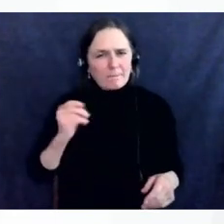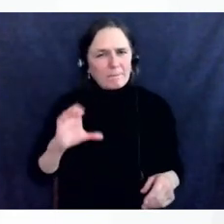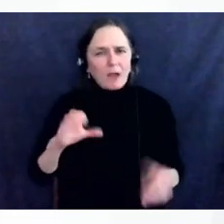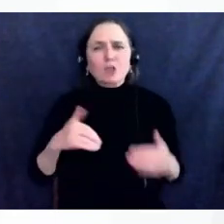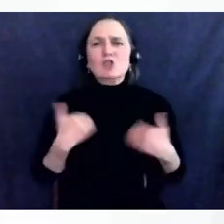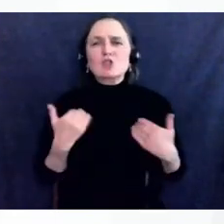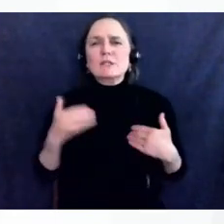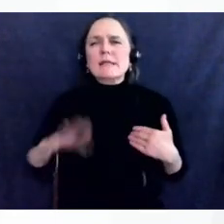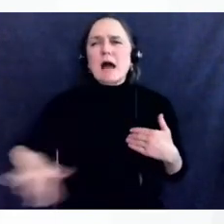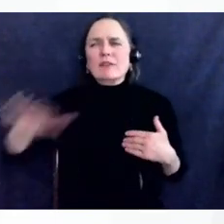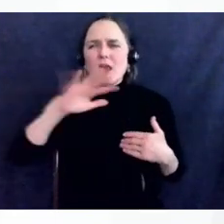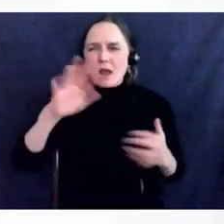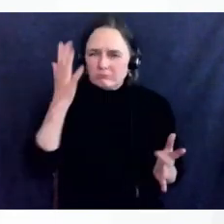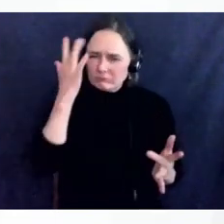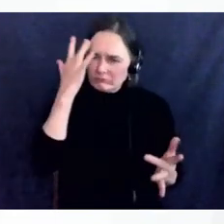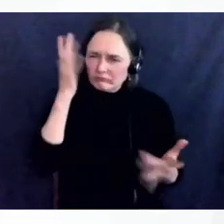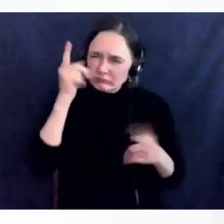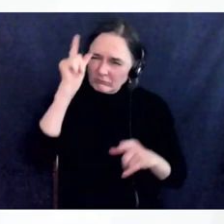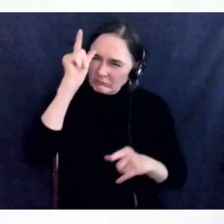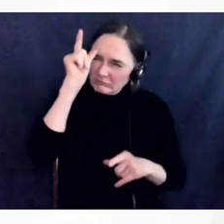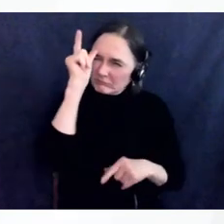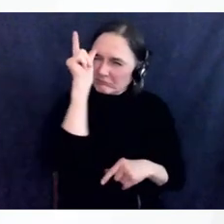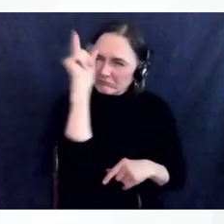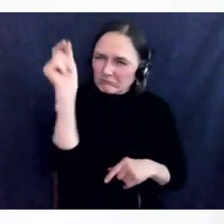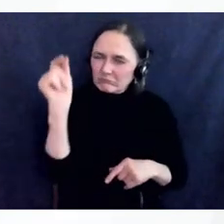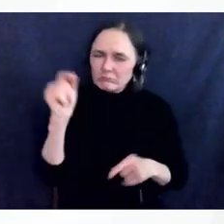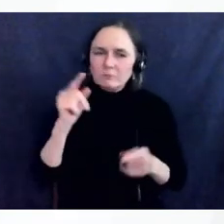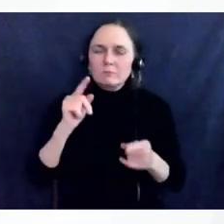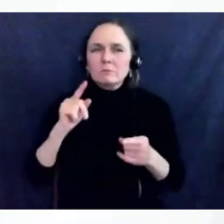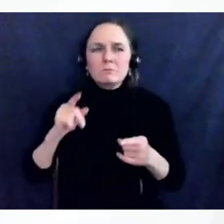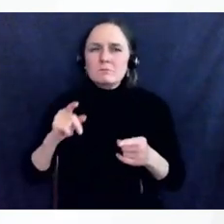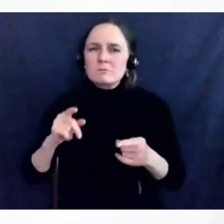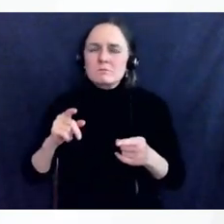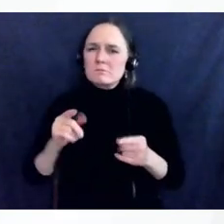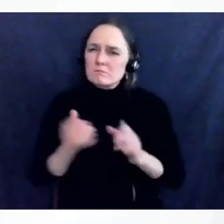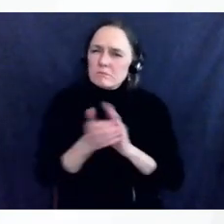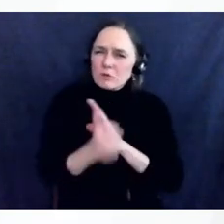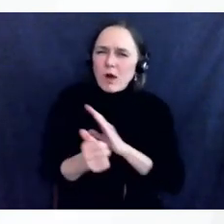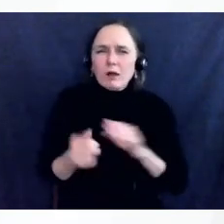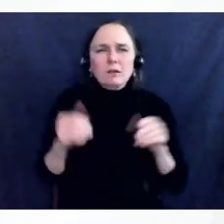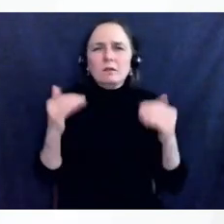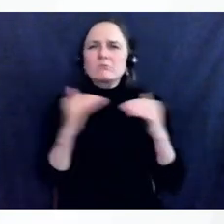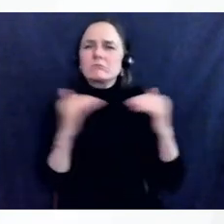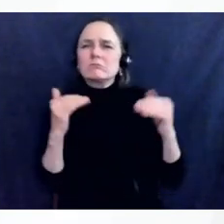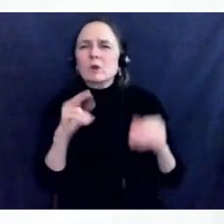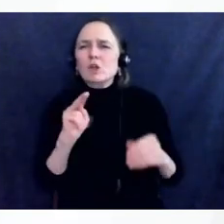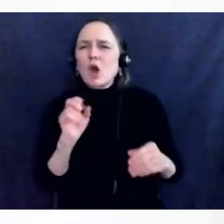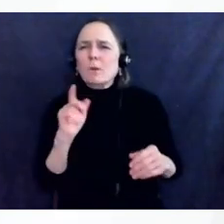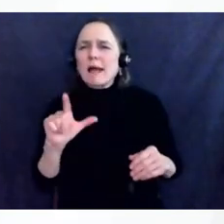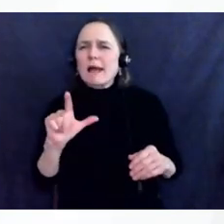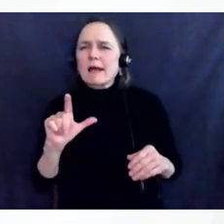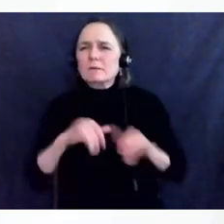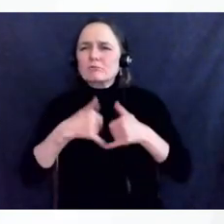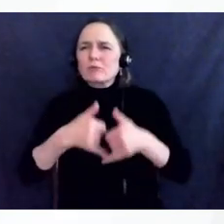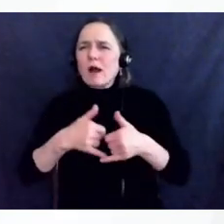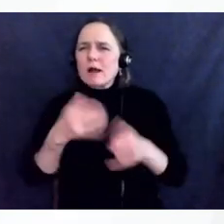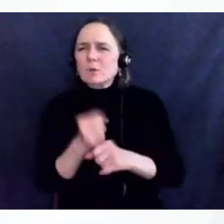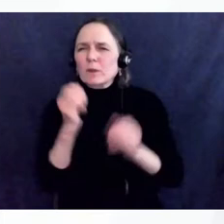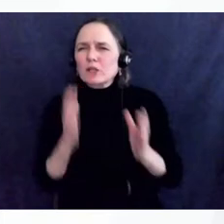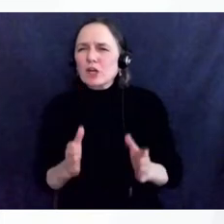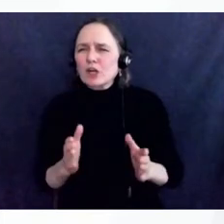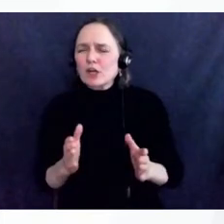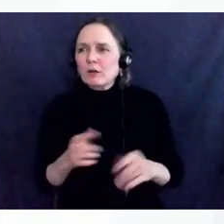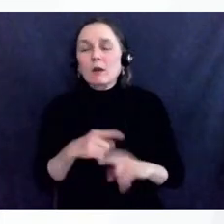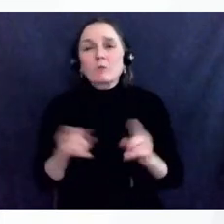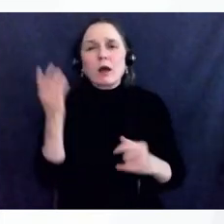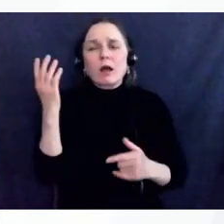opportunity, and our world cannot afford to keep overlooking them. We know this is true because it